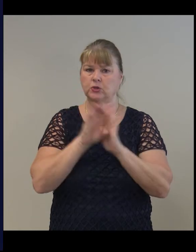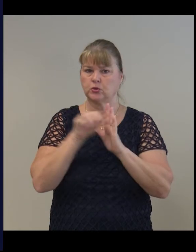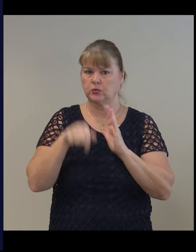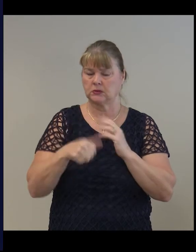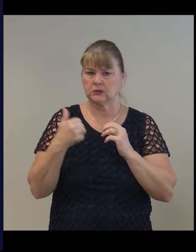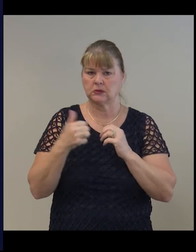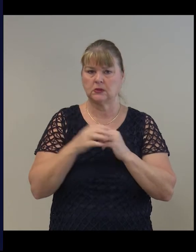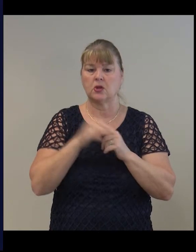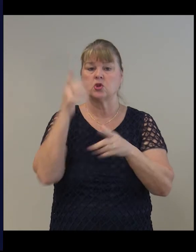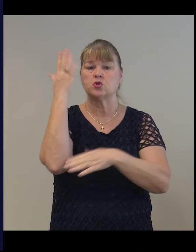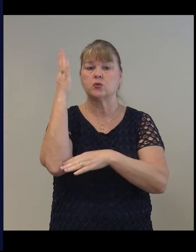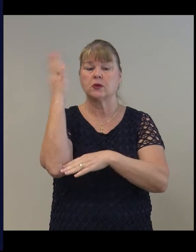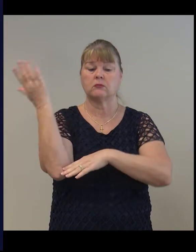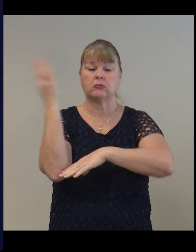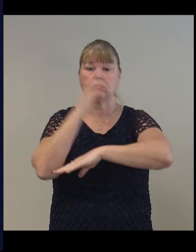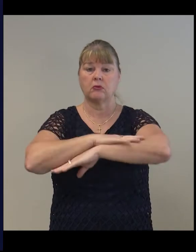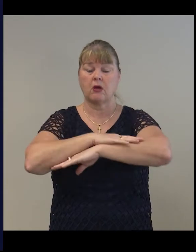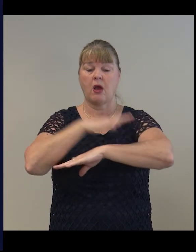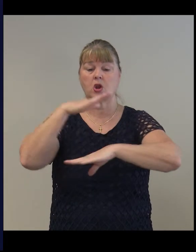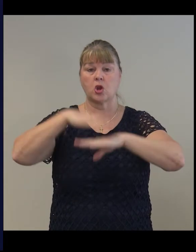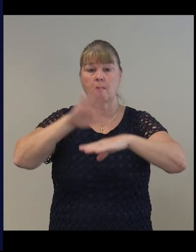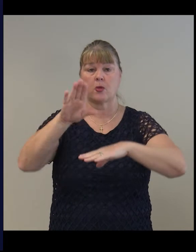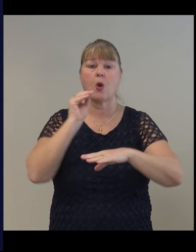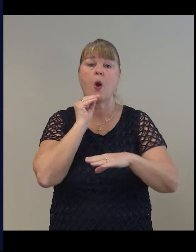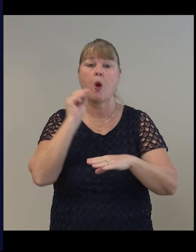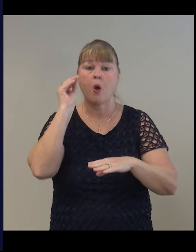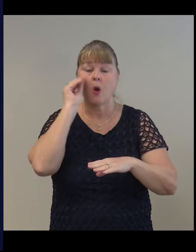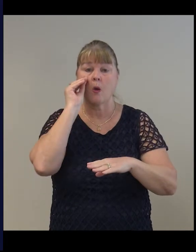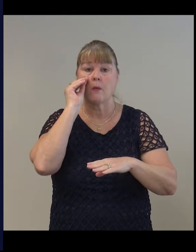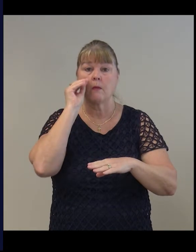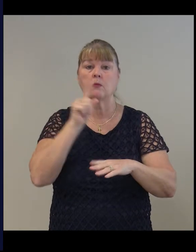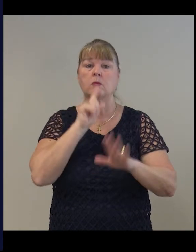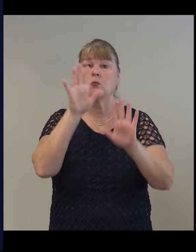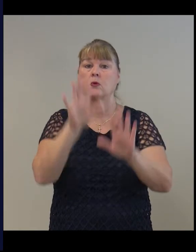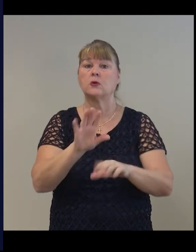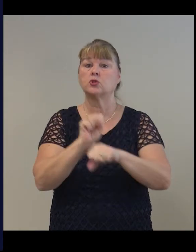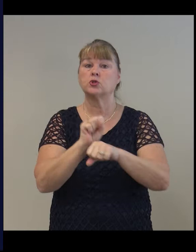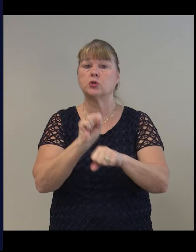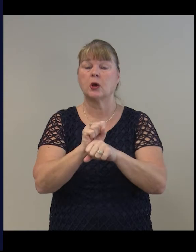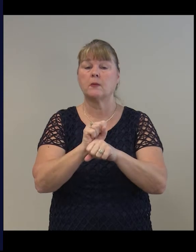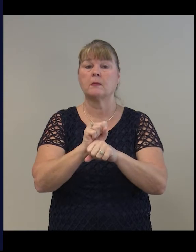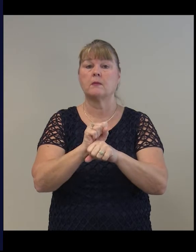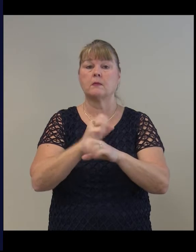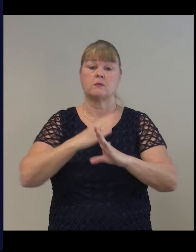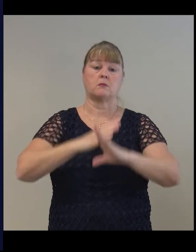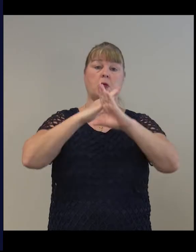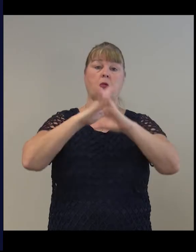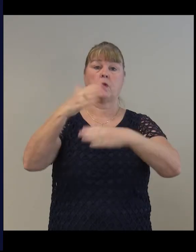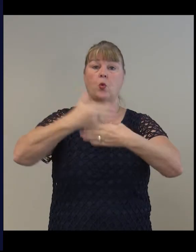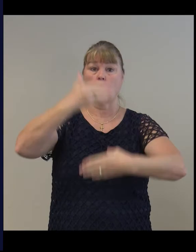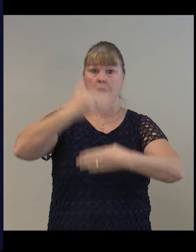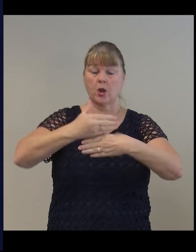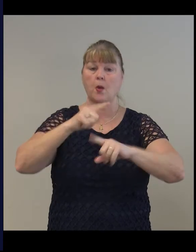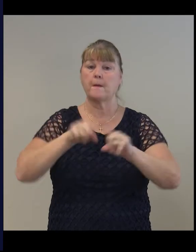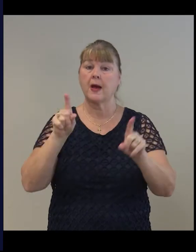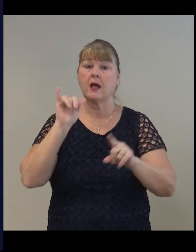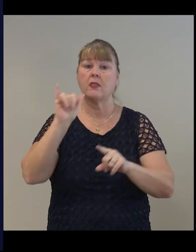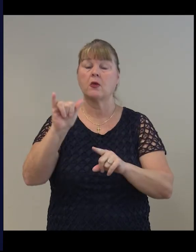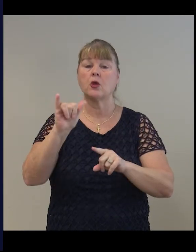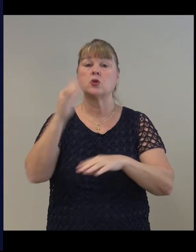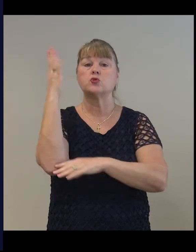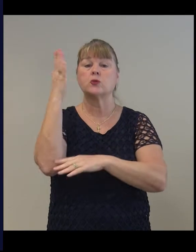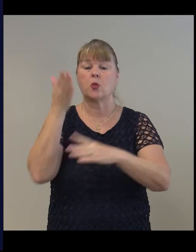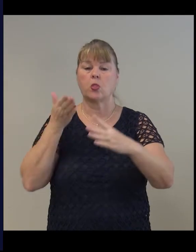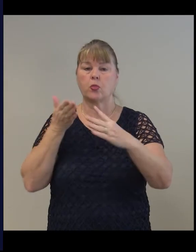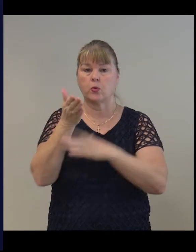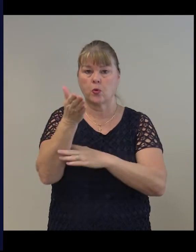has fallen on top of their home. They did a fantastic job in shuttering their windows, but the tree is actually punctured through that